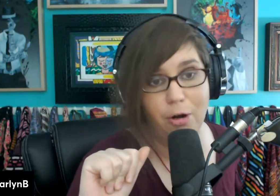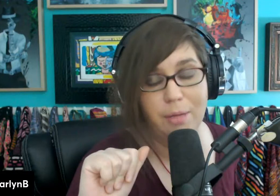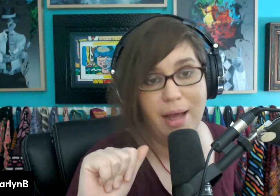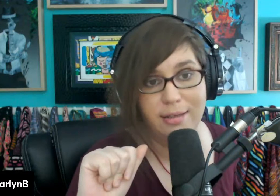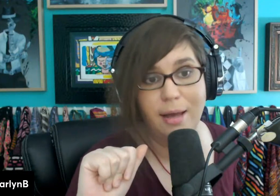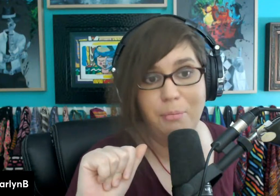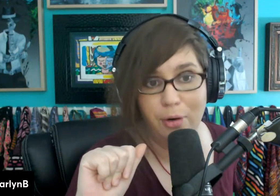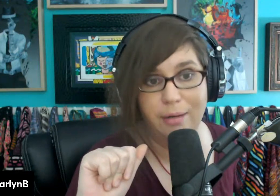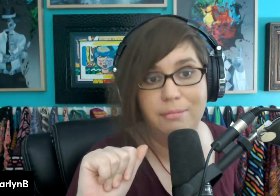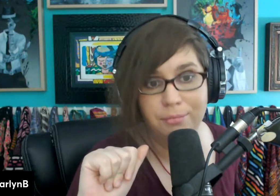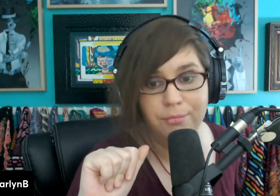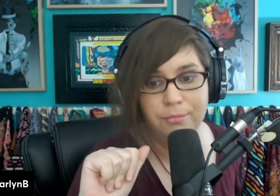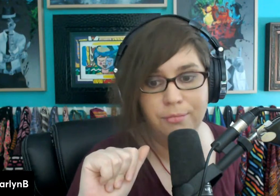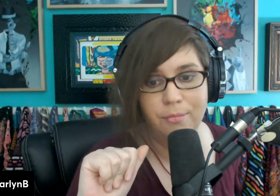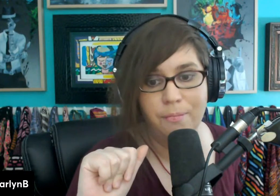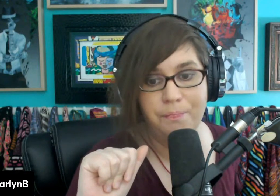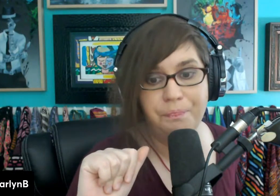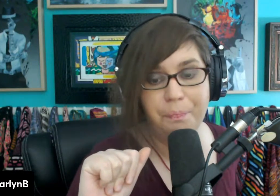have already passed that point.